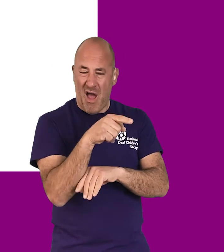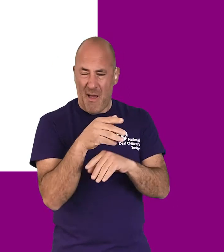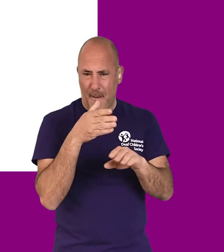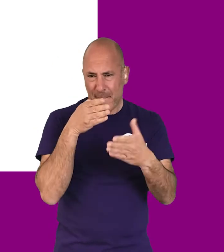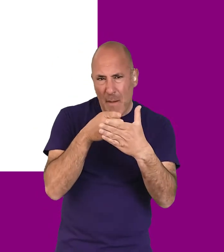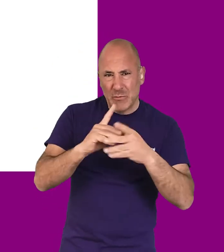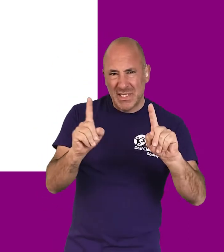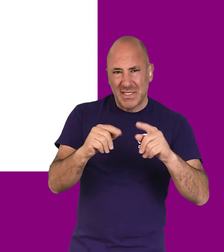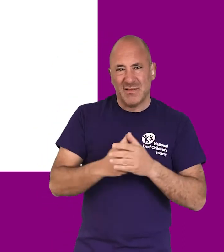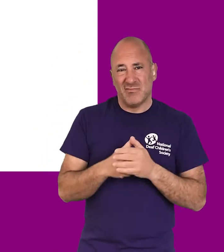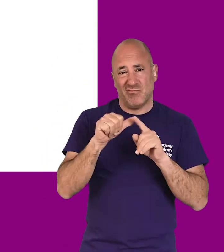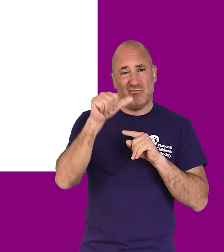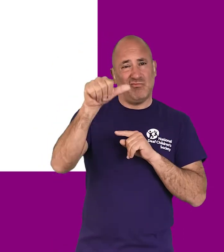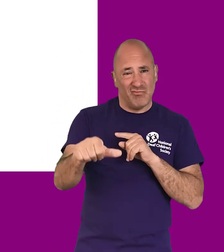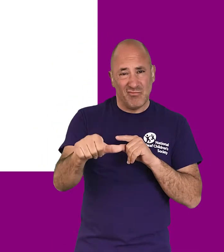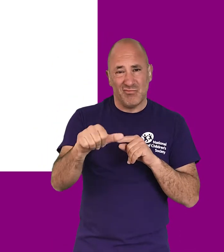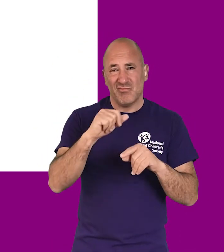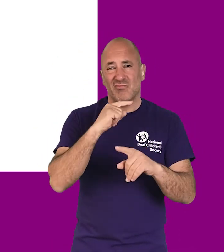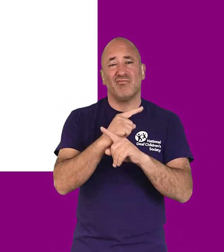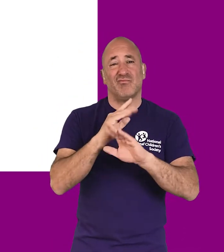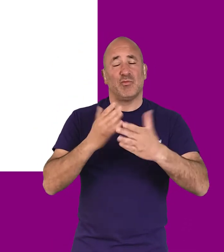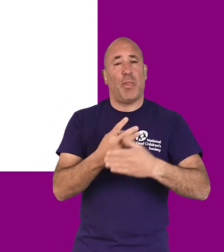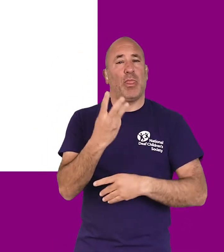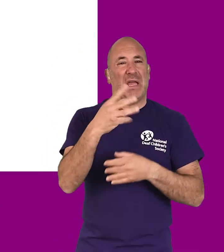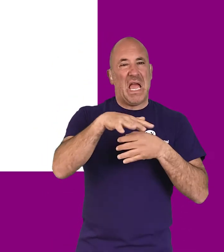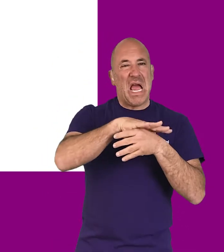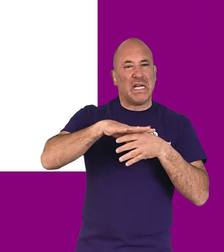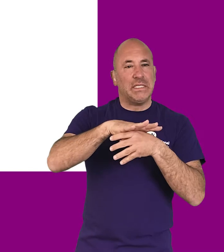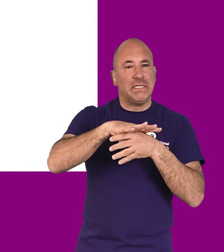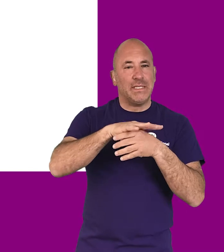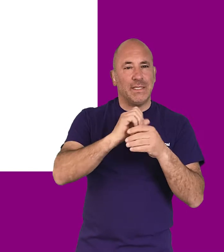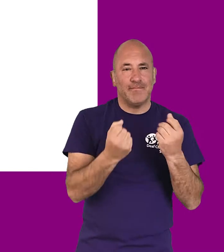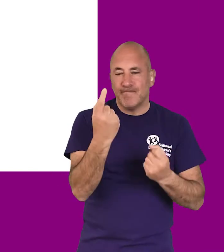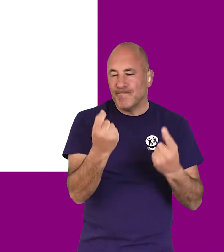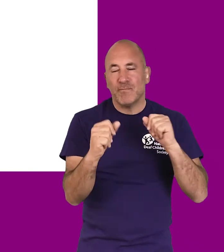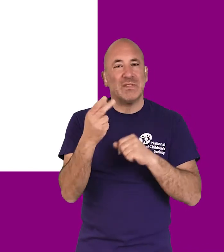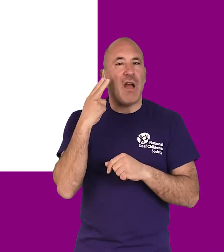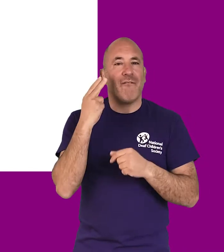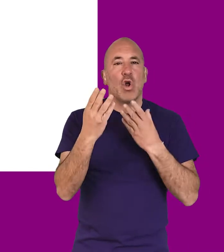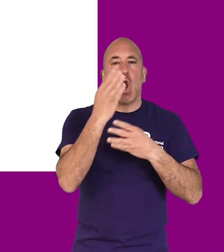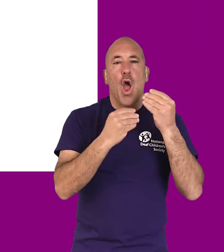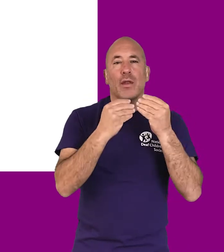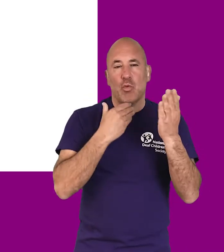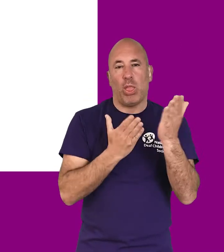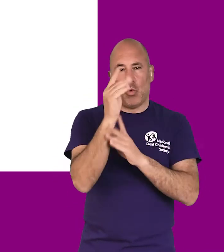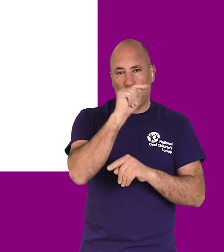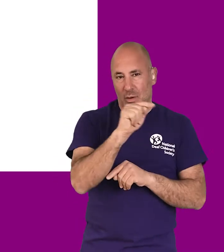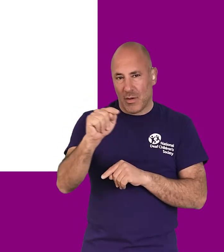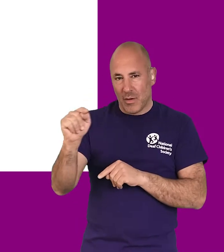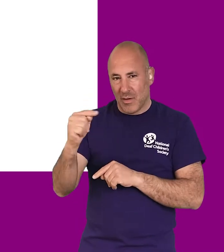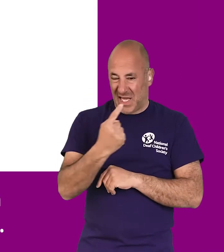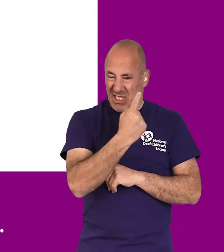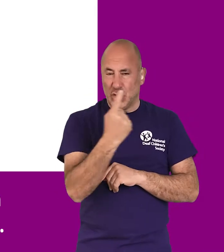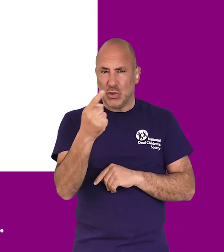accessing webinars. We'll then go through and introduce 3 case studies for deaf